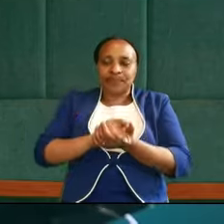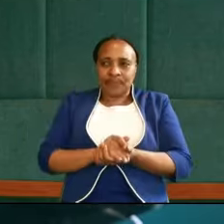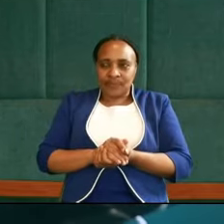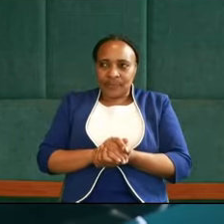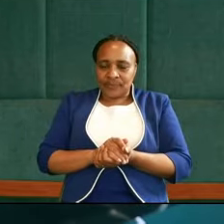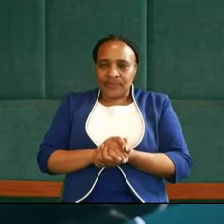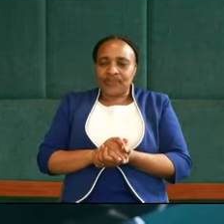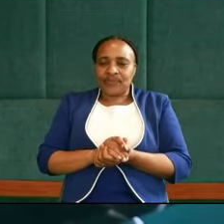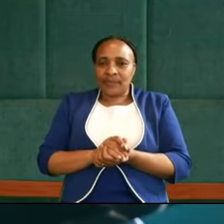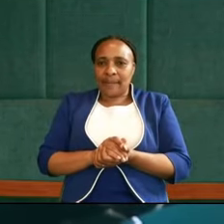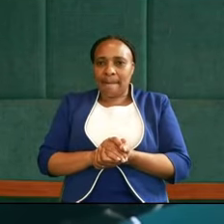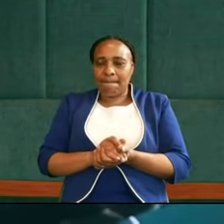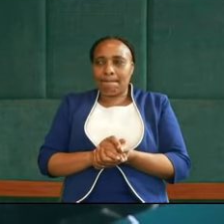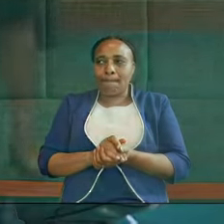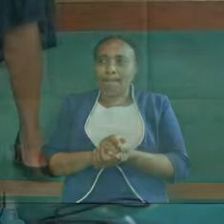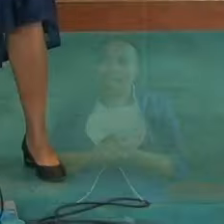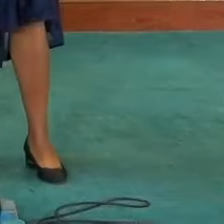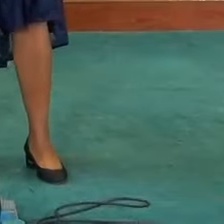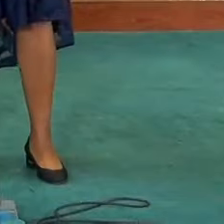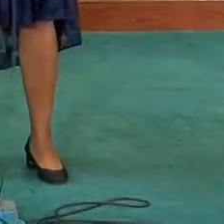We'll sing the third stanza.